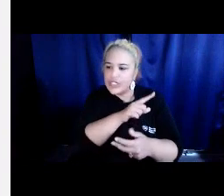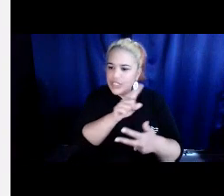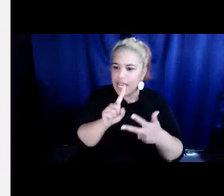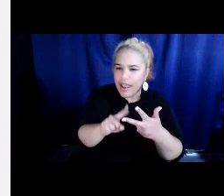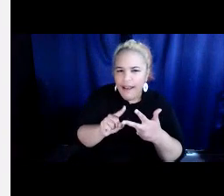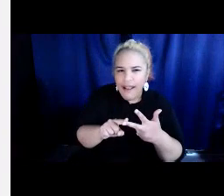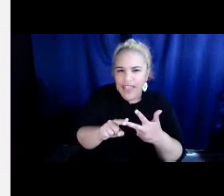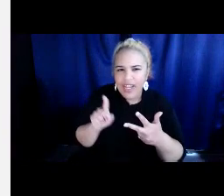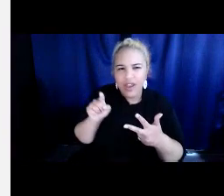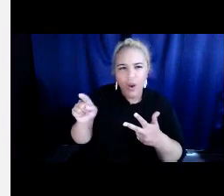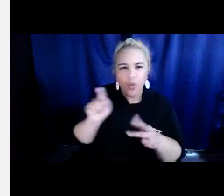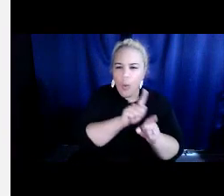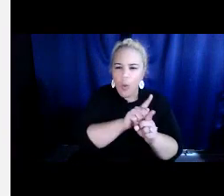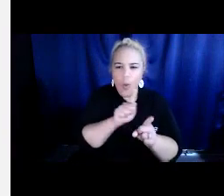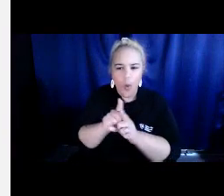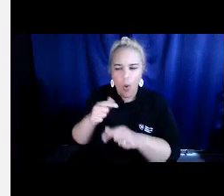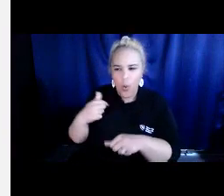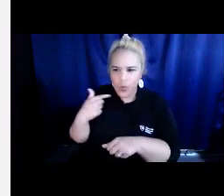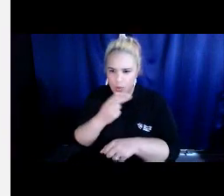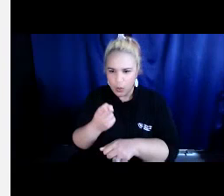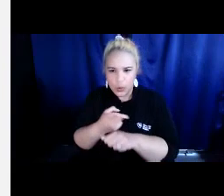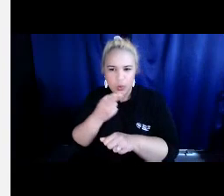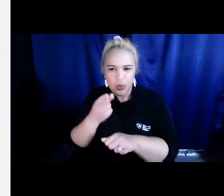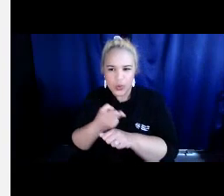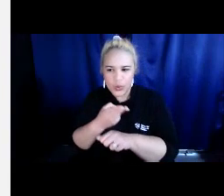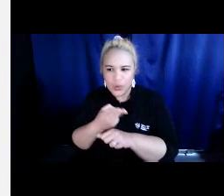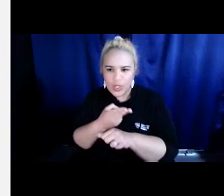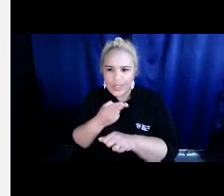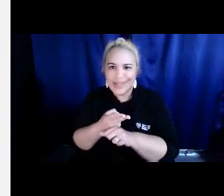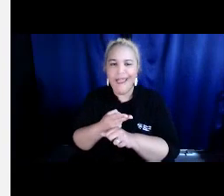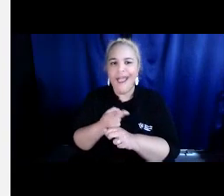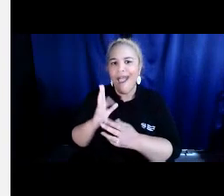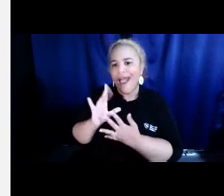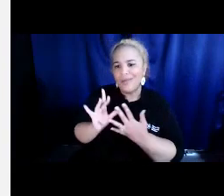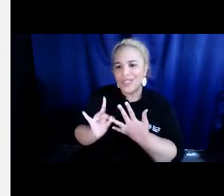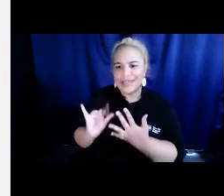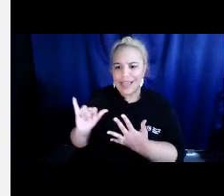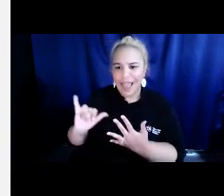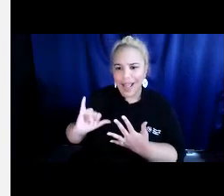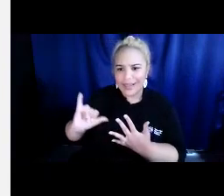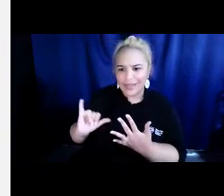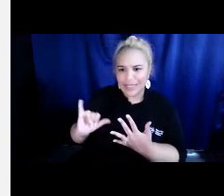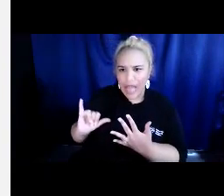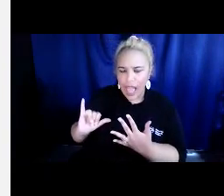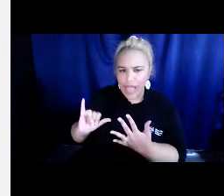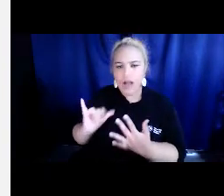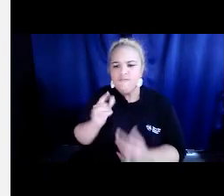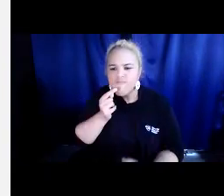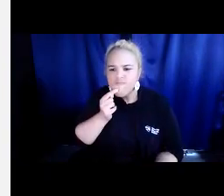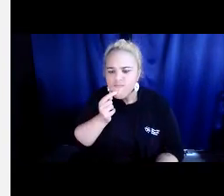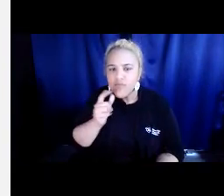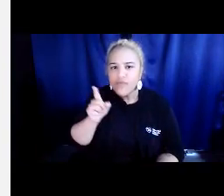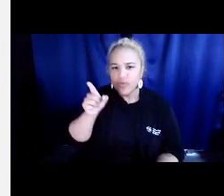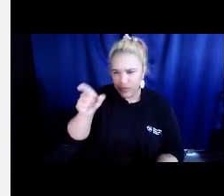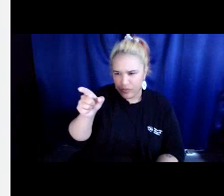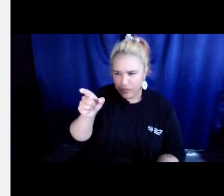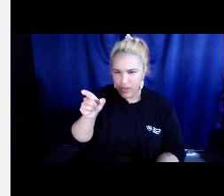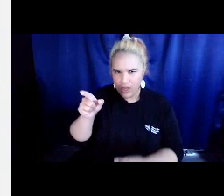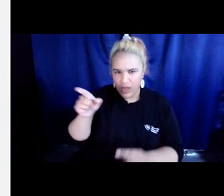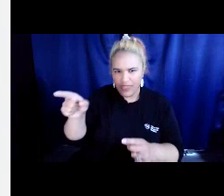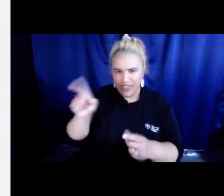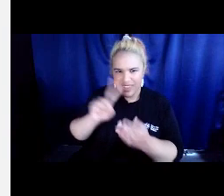to indicate who is speaking. This can be helpful when attendees are receiving this information through services like American Sign Language interpretation